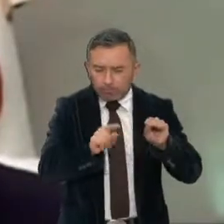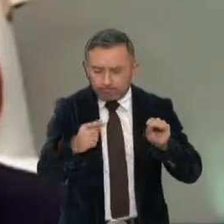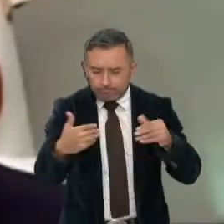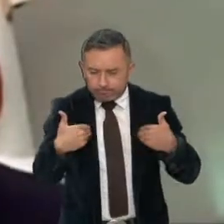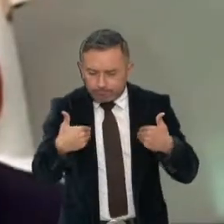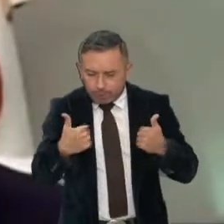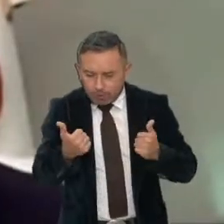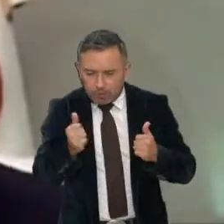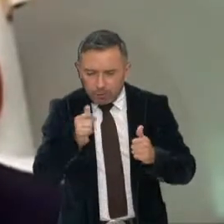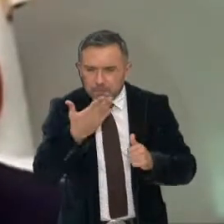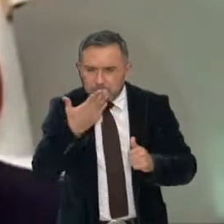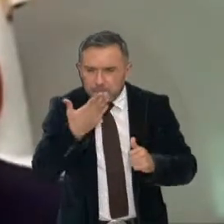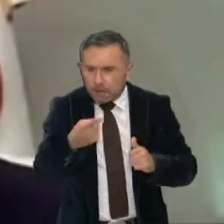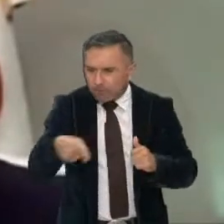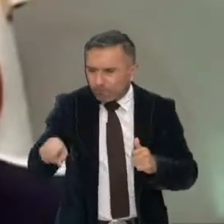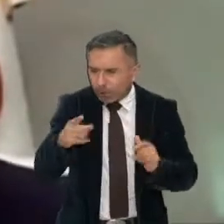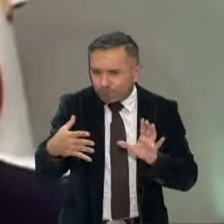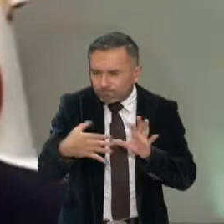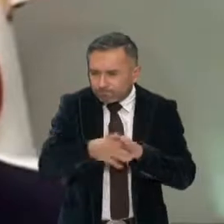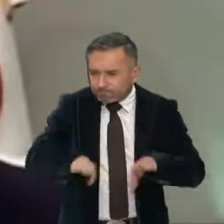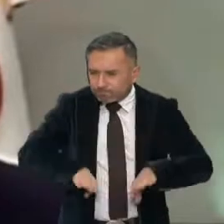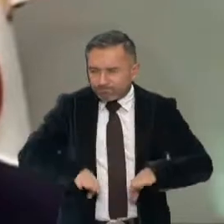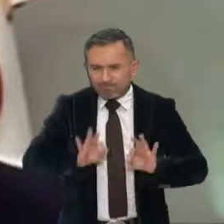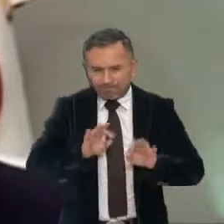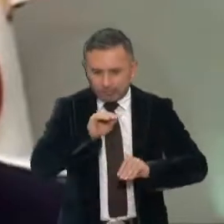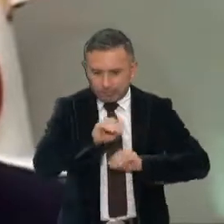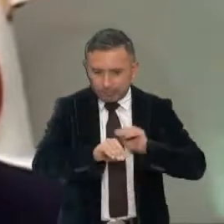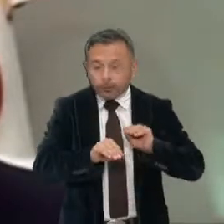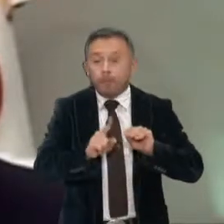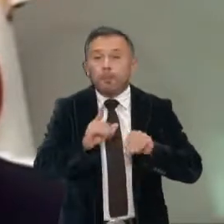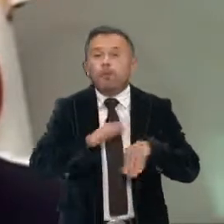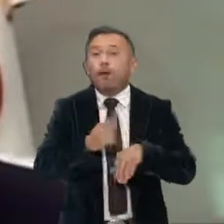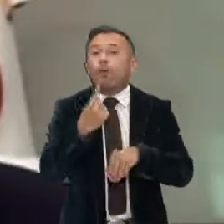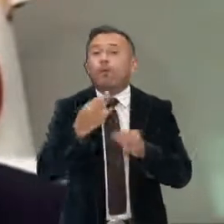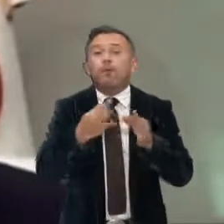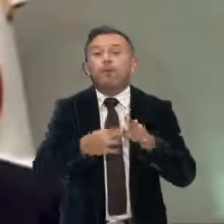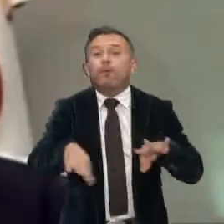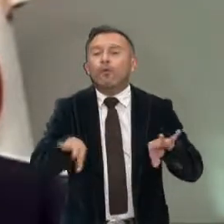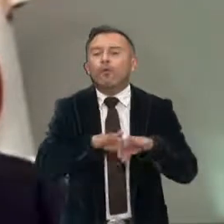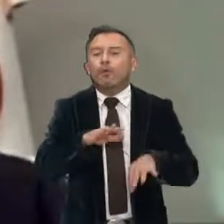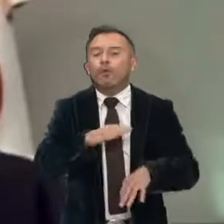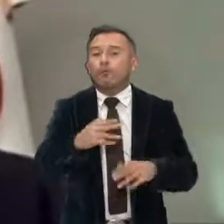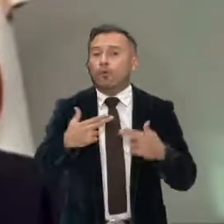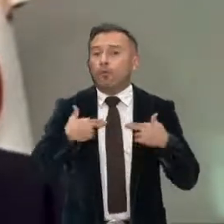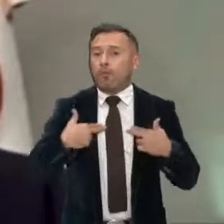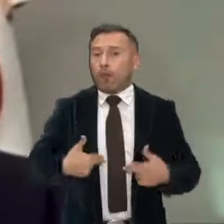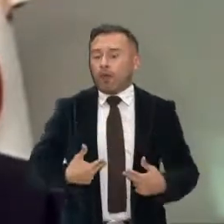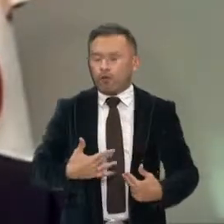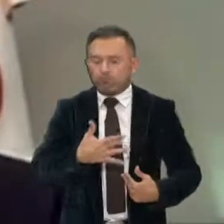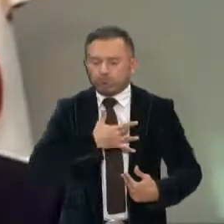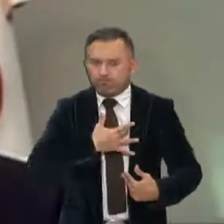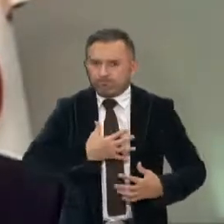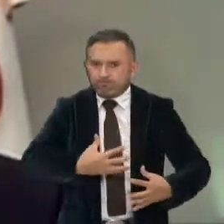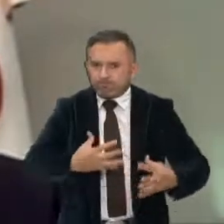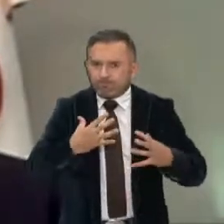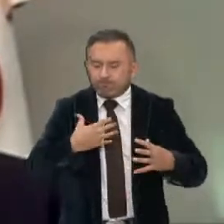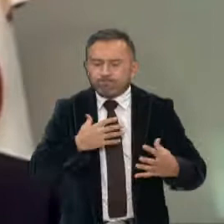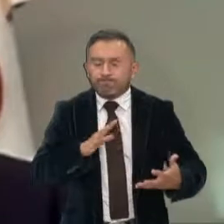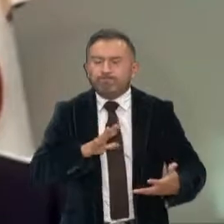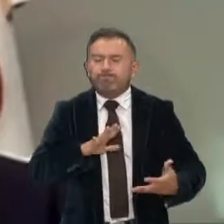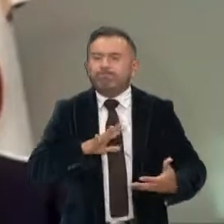with effective categories, and mainly the need to